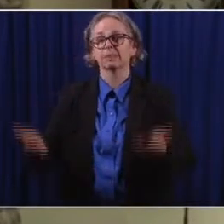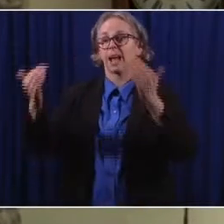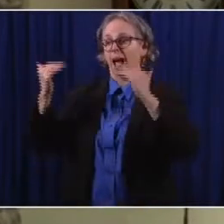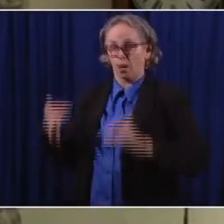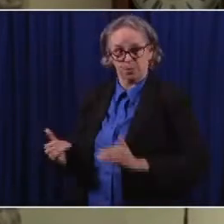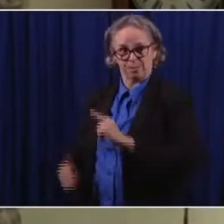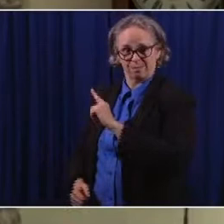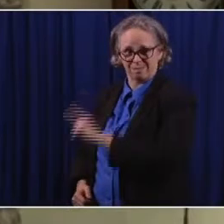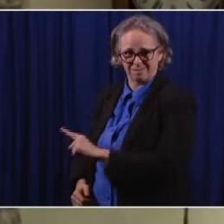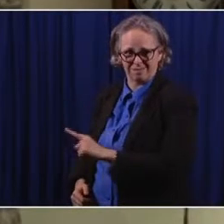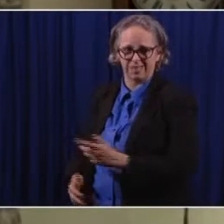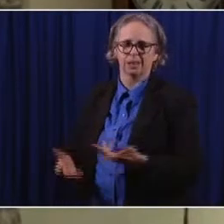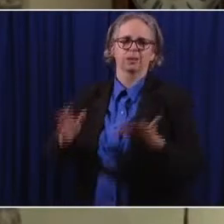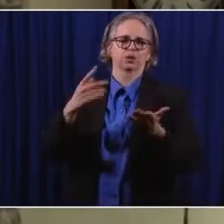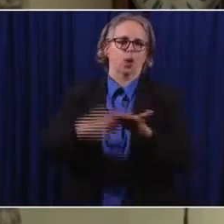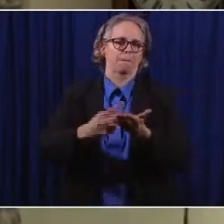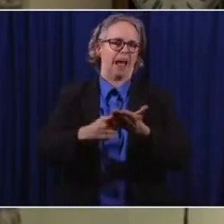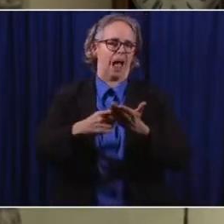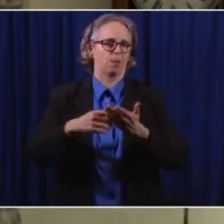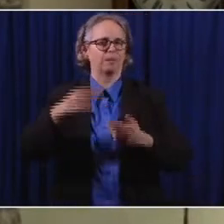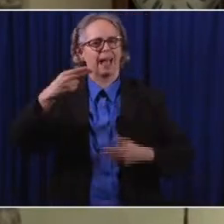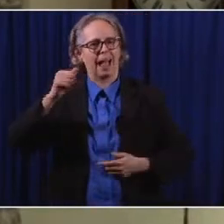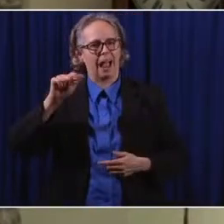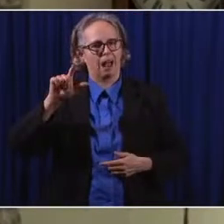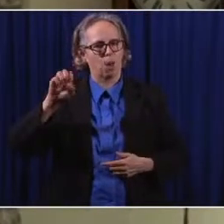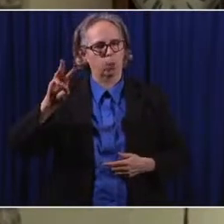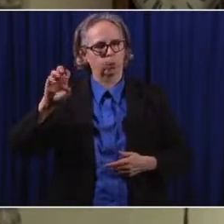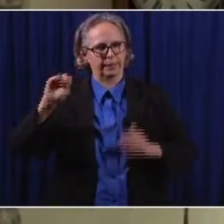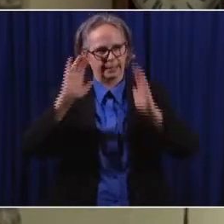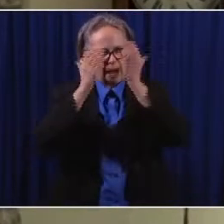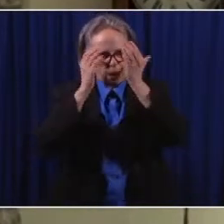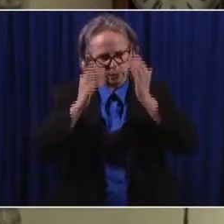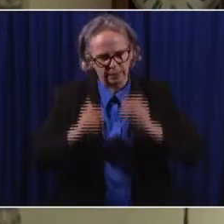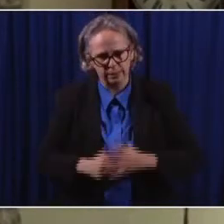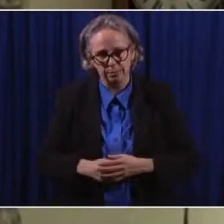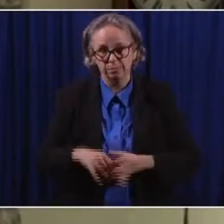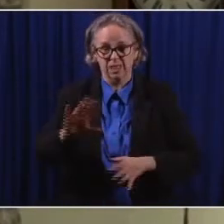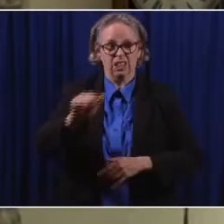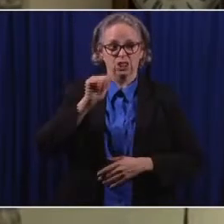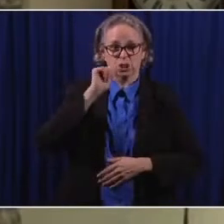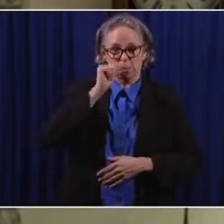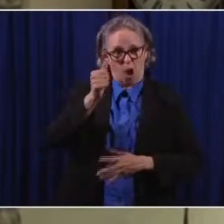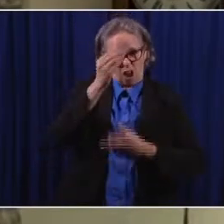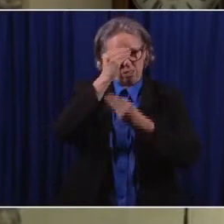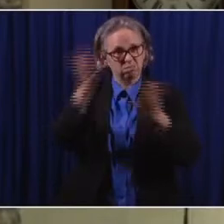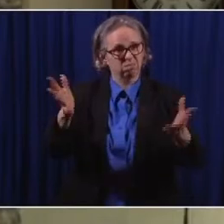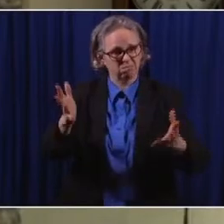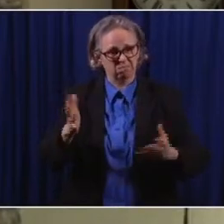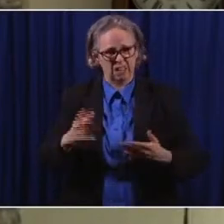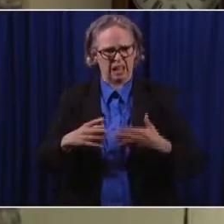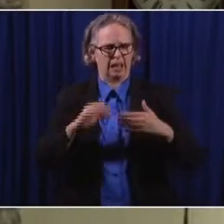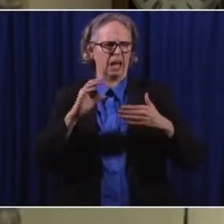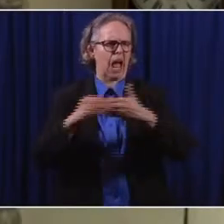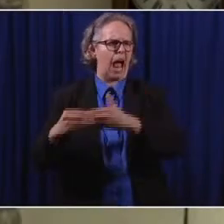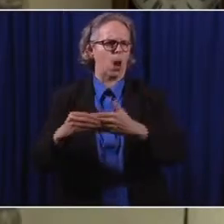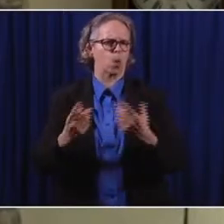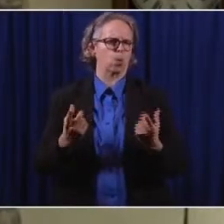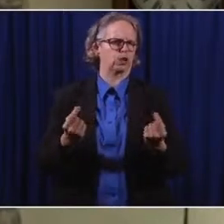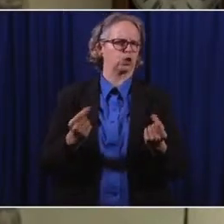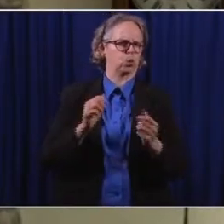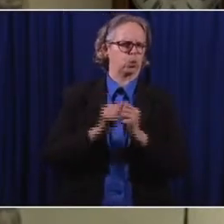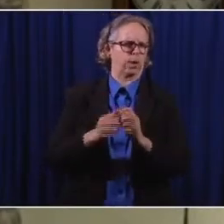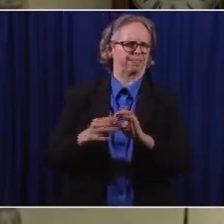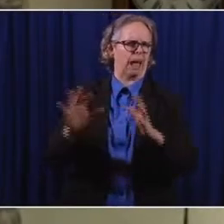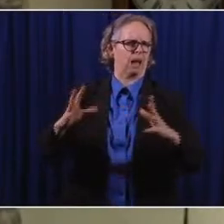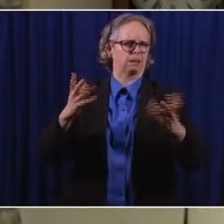guidance tomorrow. And so you can look for that actual guidance tomorrow. Halloween historically